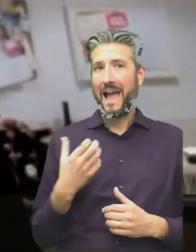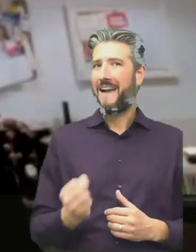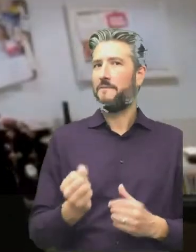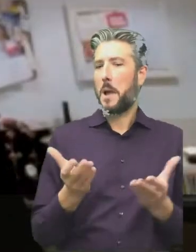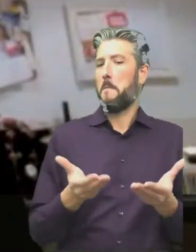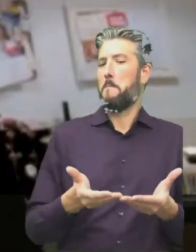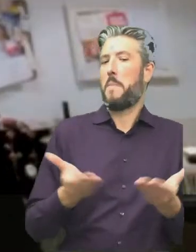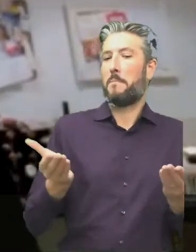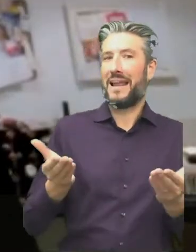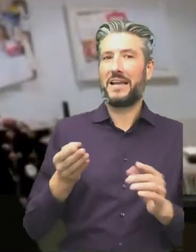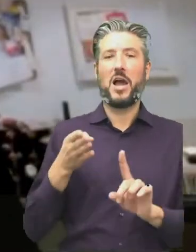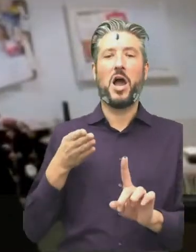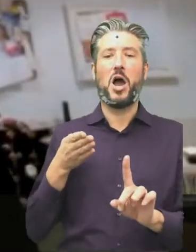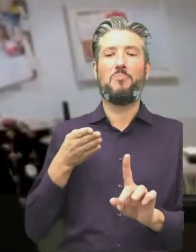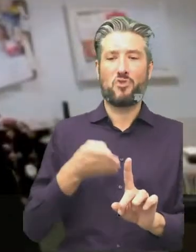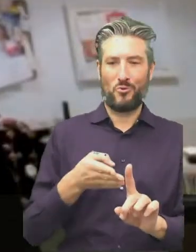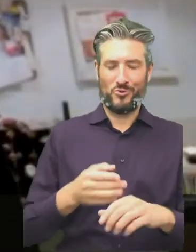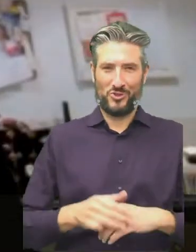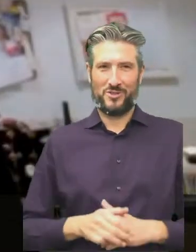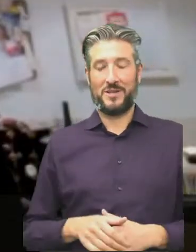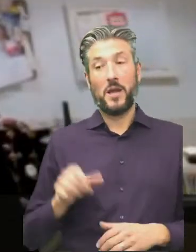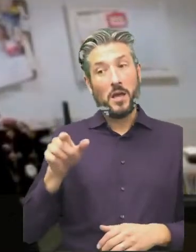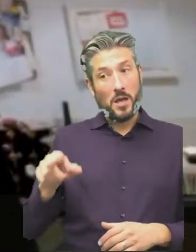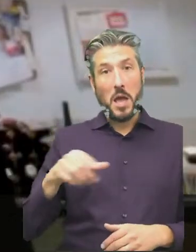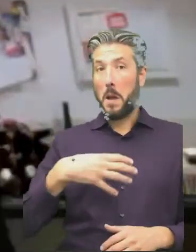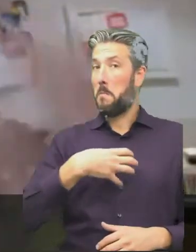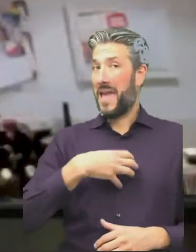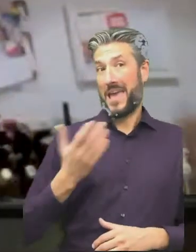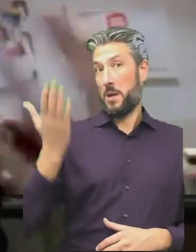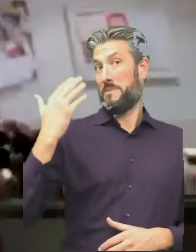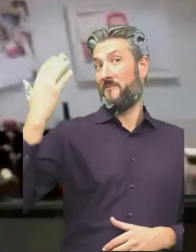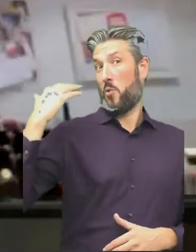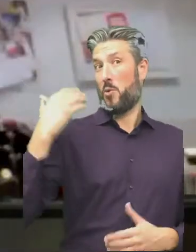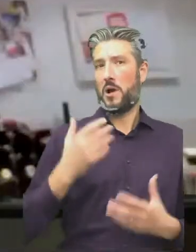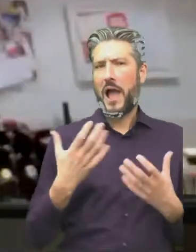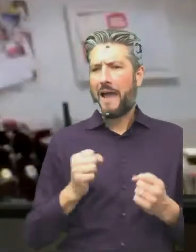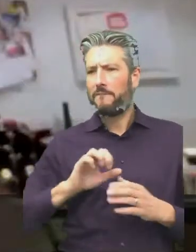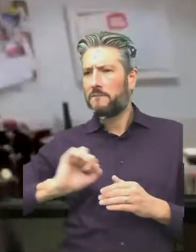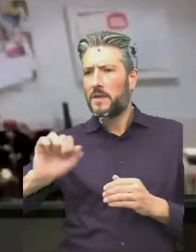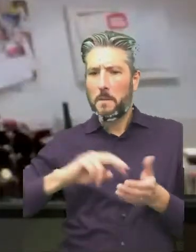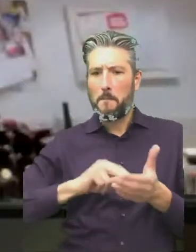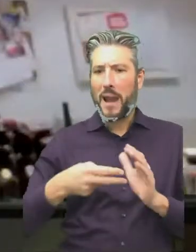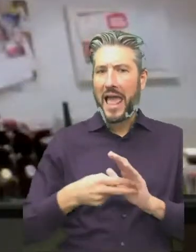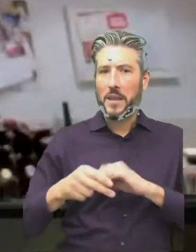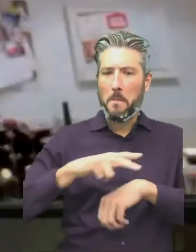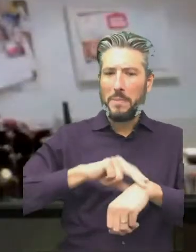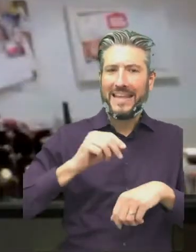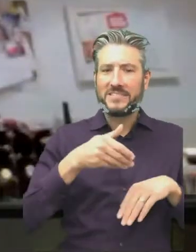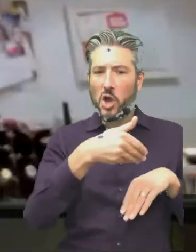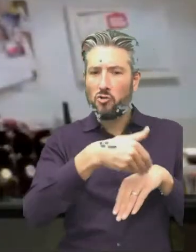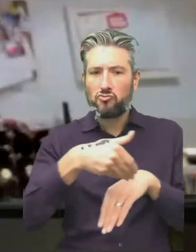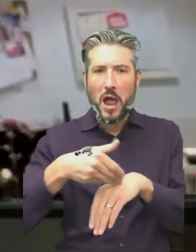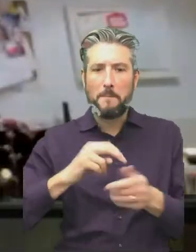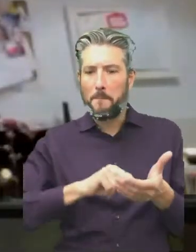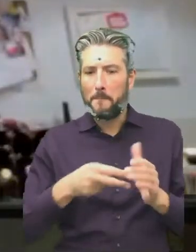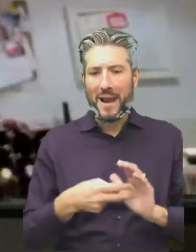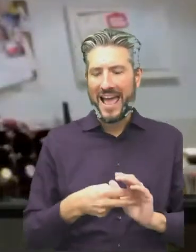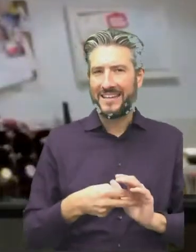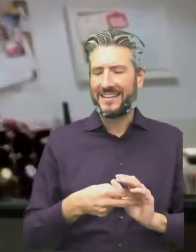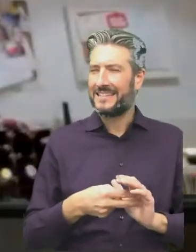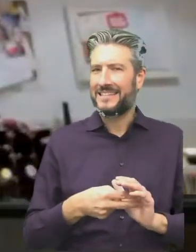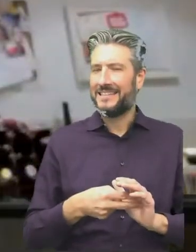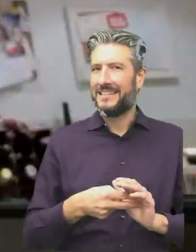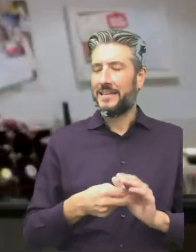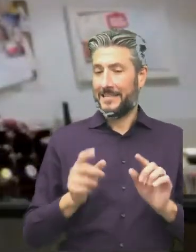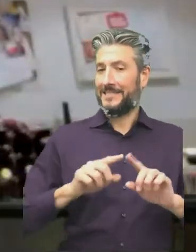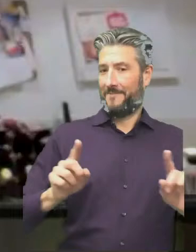His initial police and crime plan didn't pursue a public health approach to reducing the causes of crime in the way that his policies